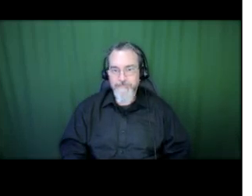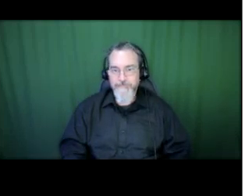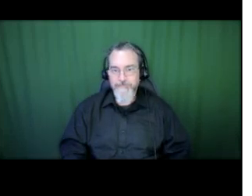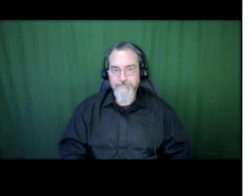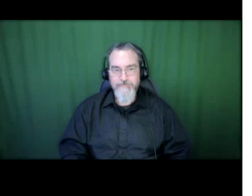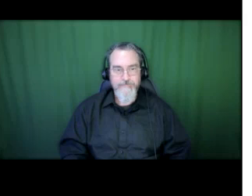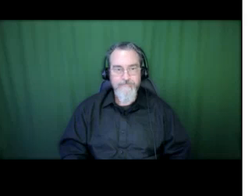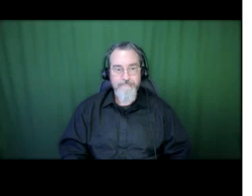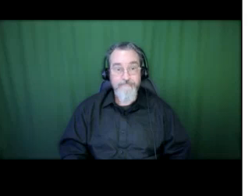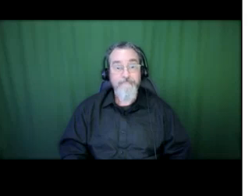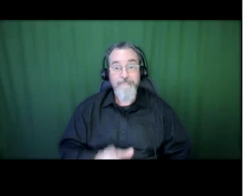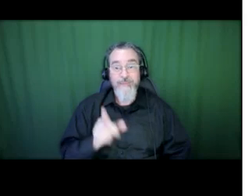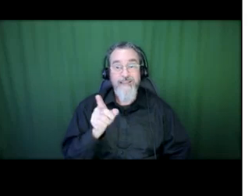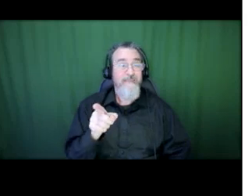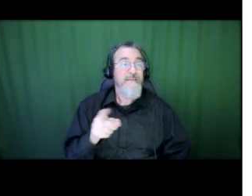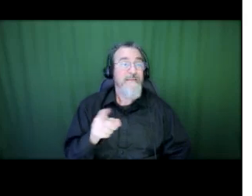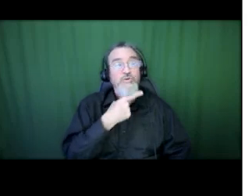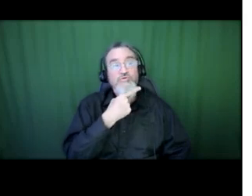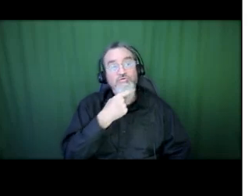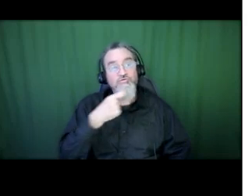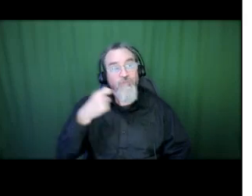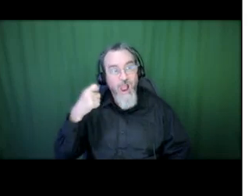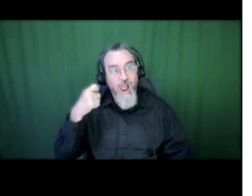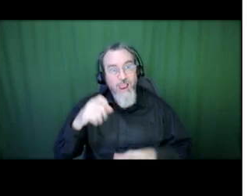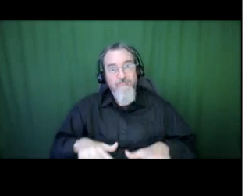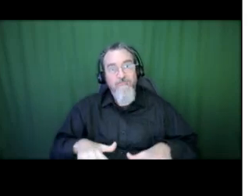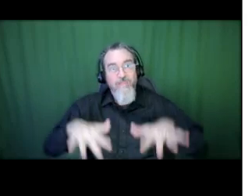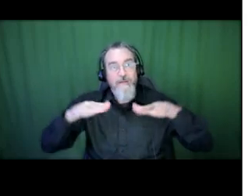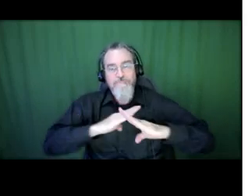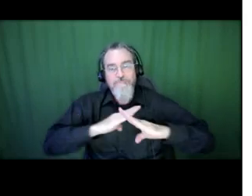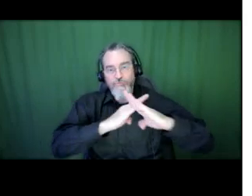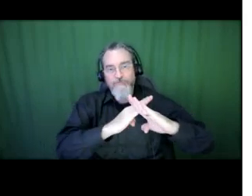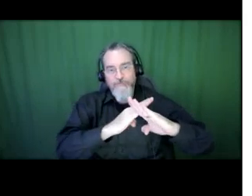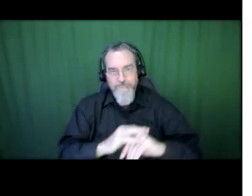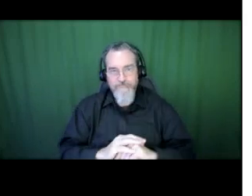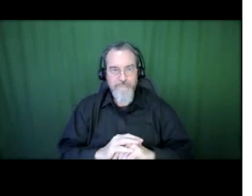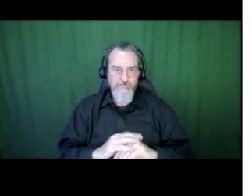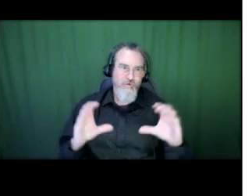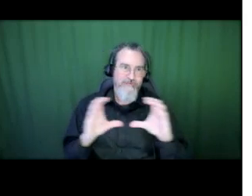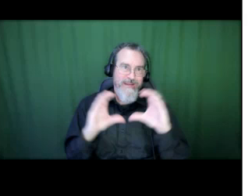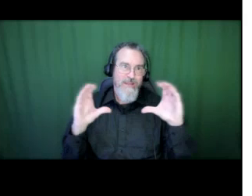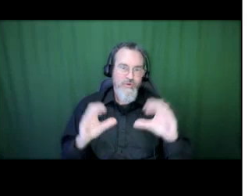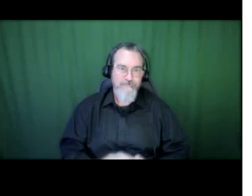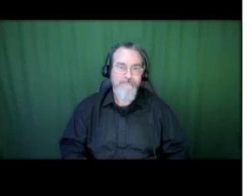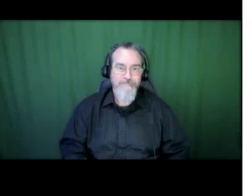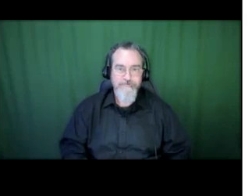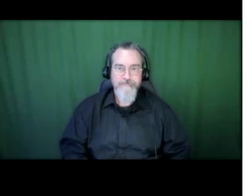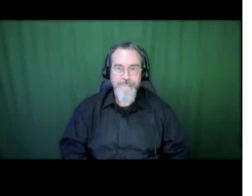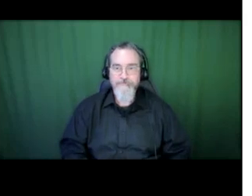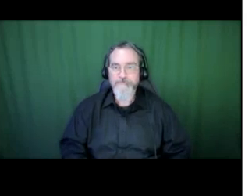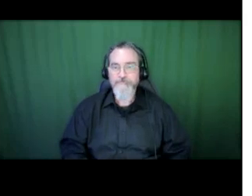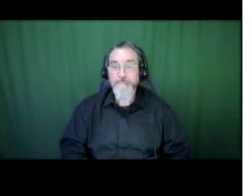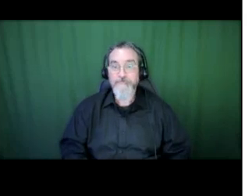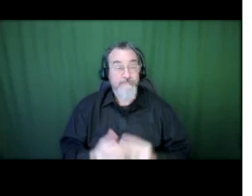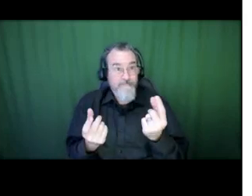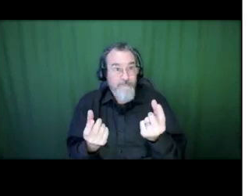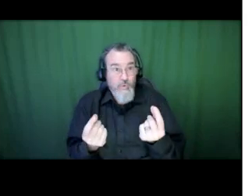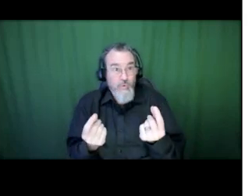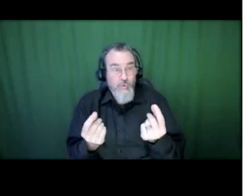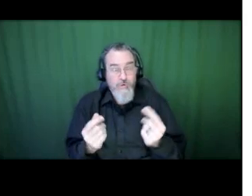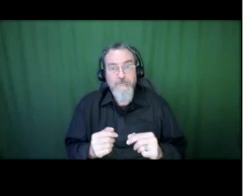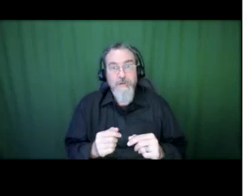This is dry flood proofing installation certification that will be occurring, where they attach materials